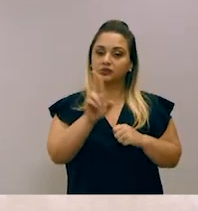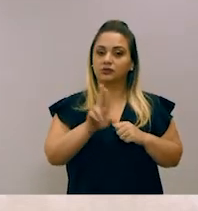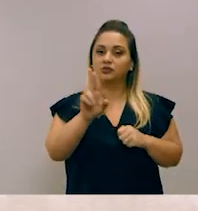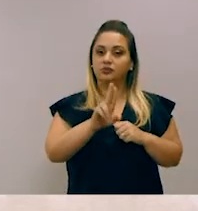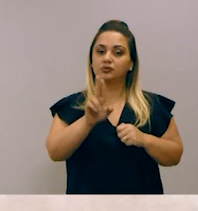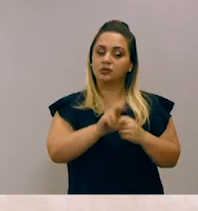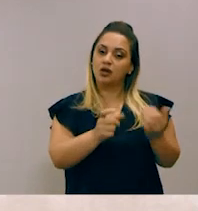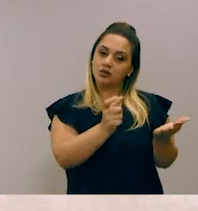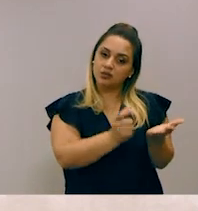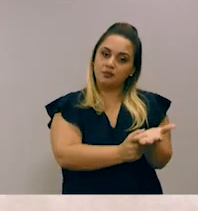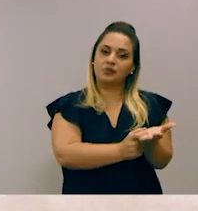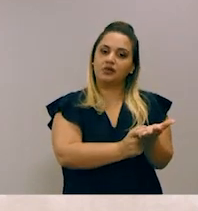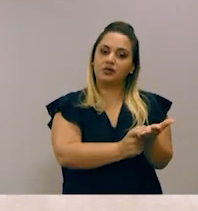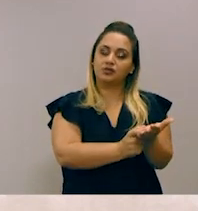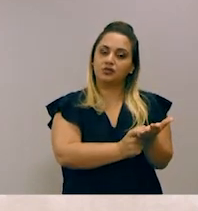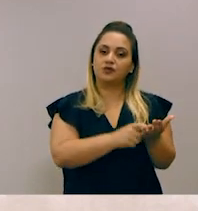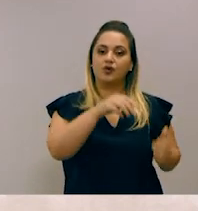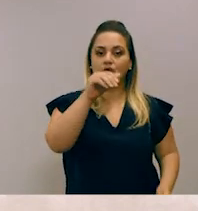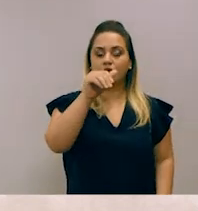It is a platform that is